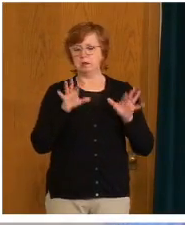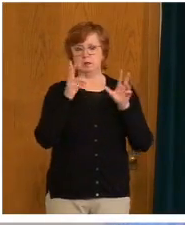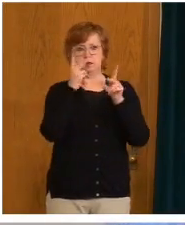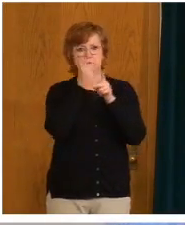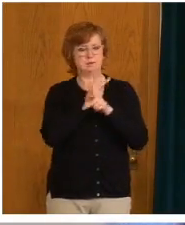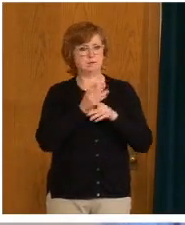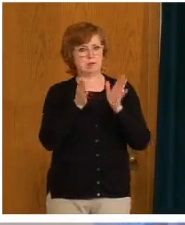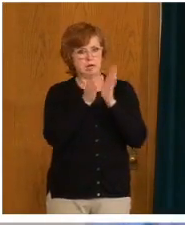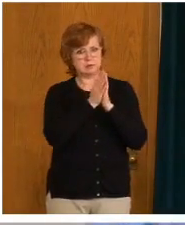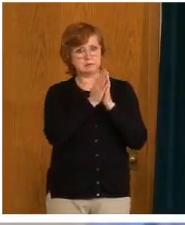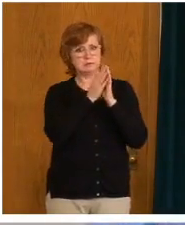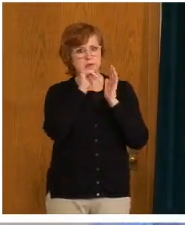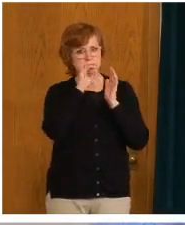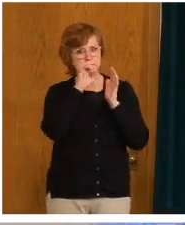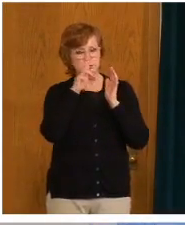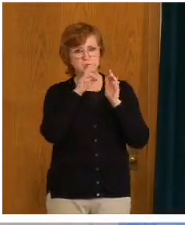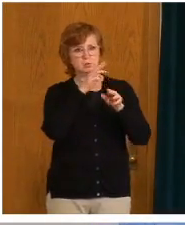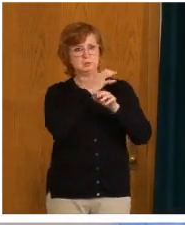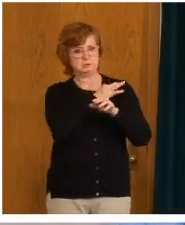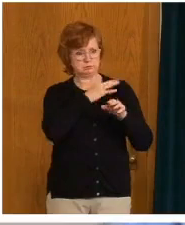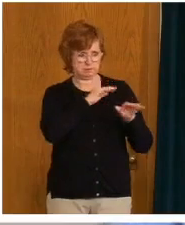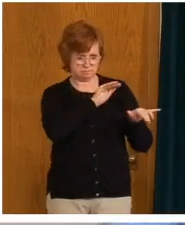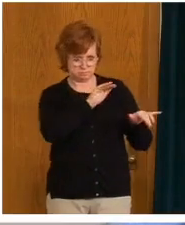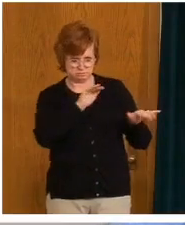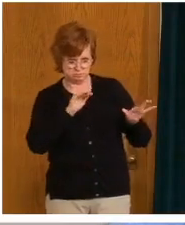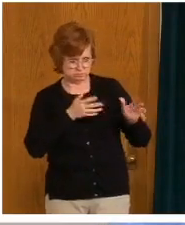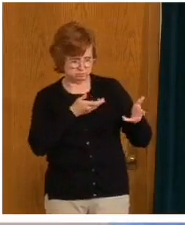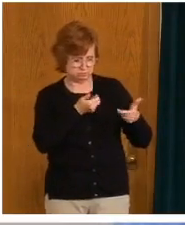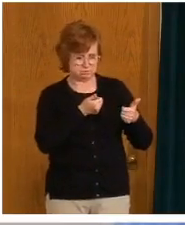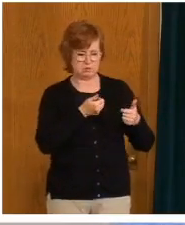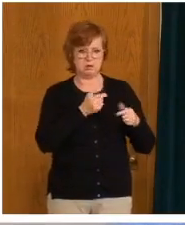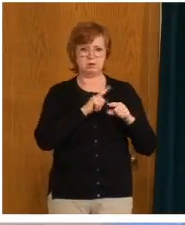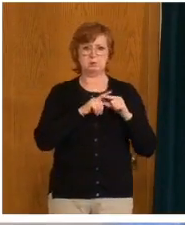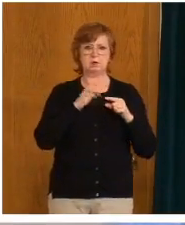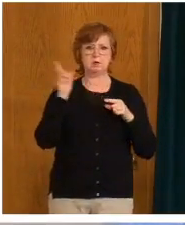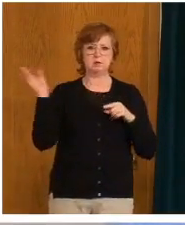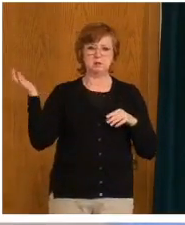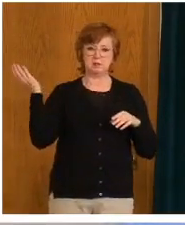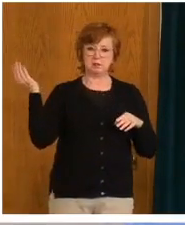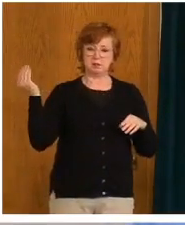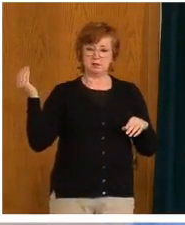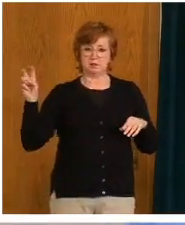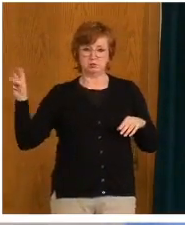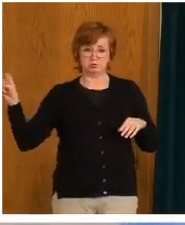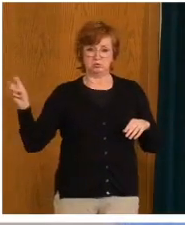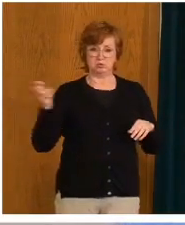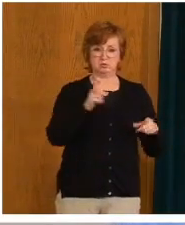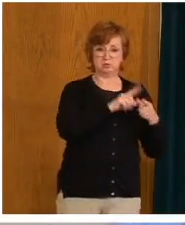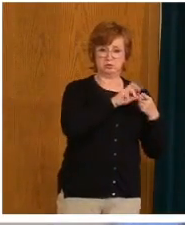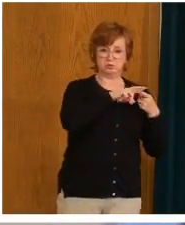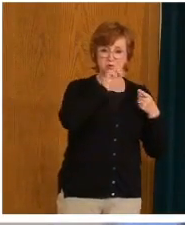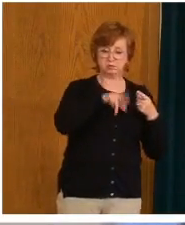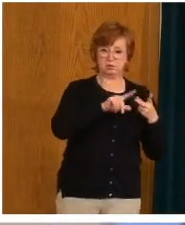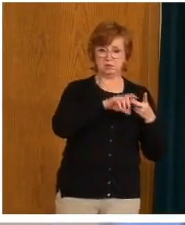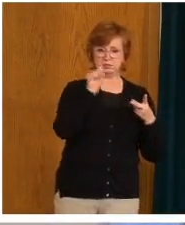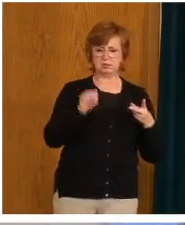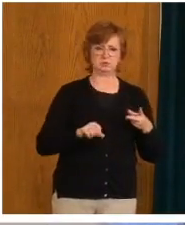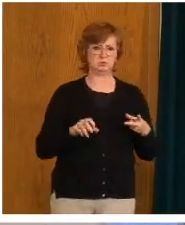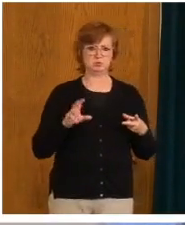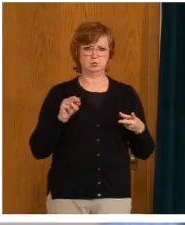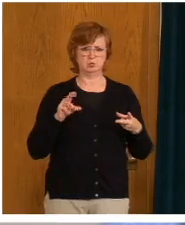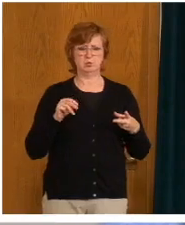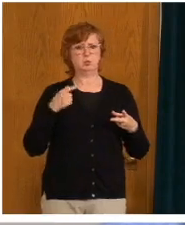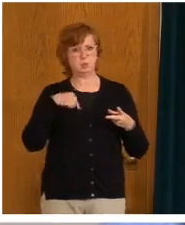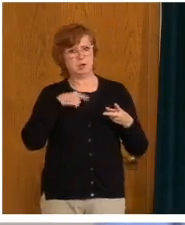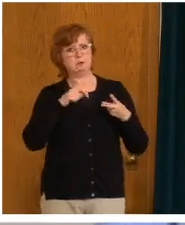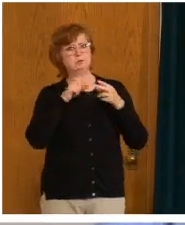from Manitoba to a single ICU in Saskatoon or Regina. We'd be looking at the patient characteristics and ensuring that they can be properly cared for within the